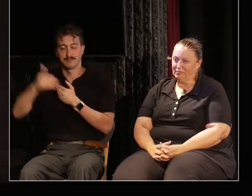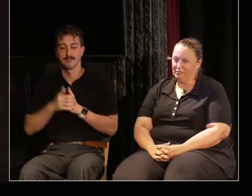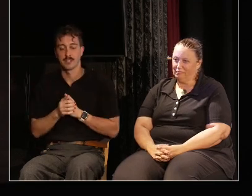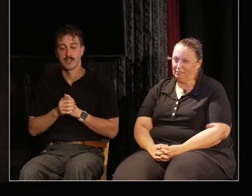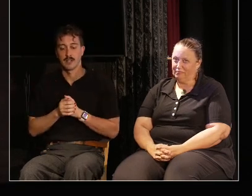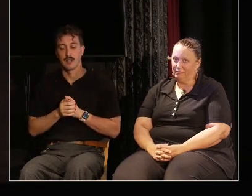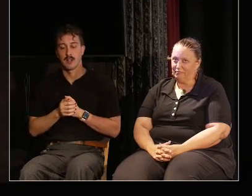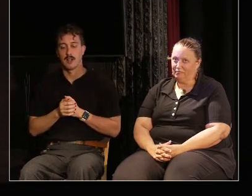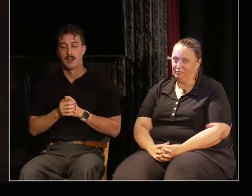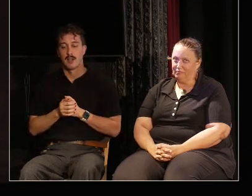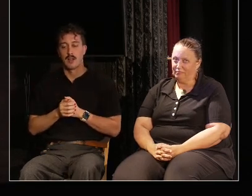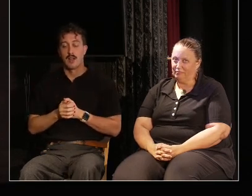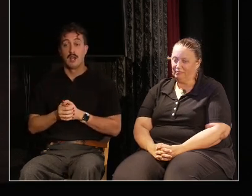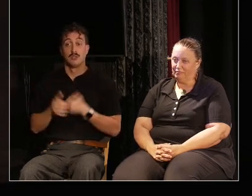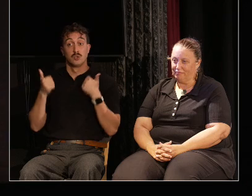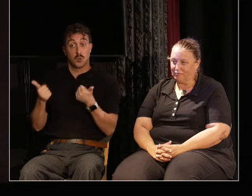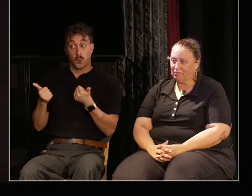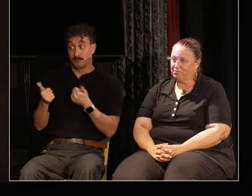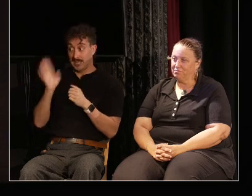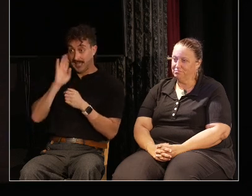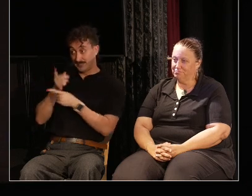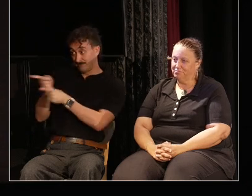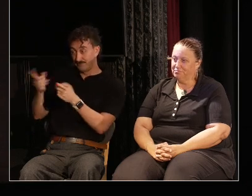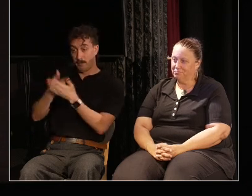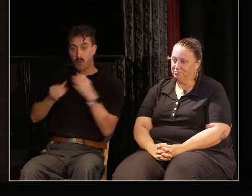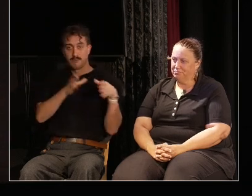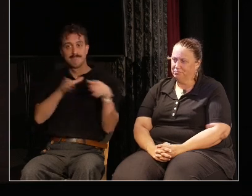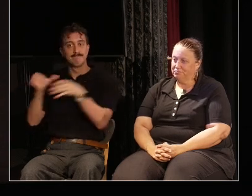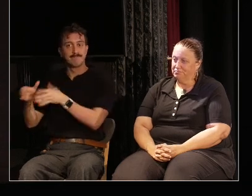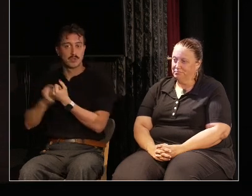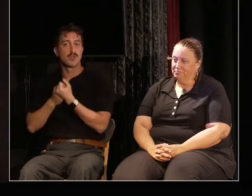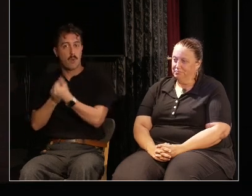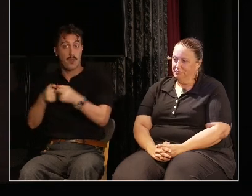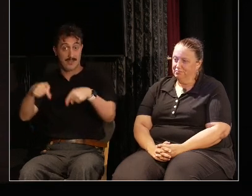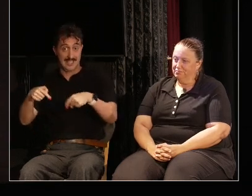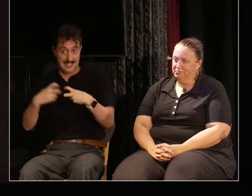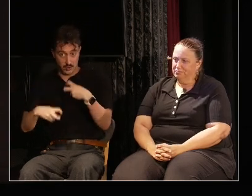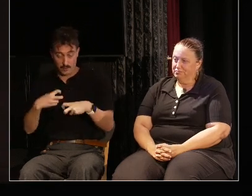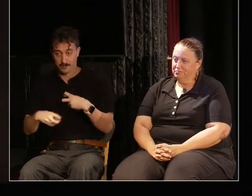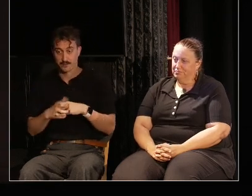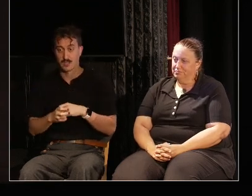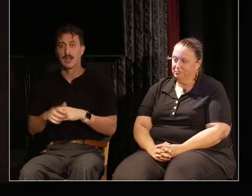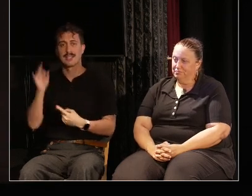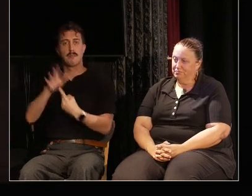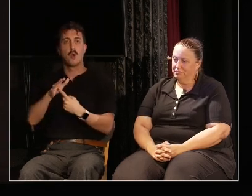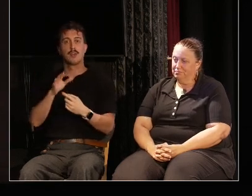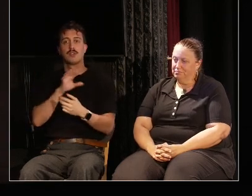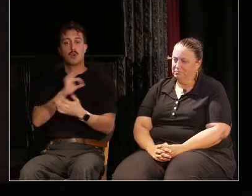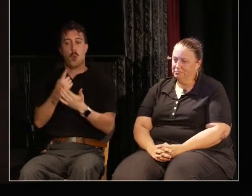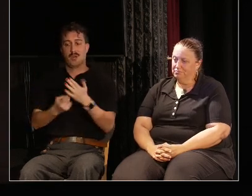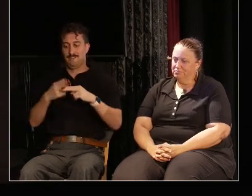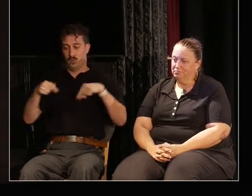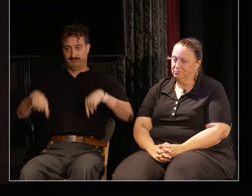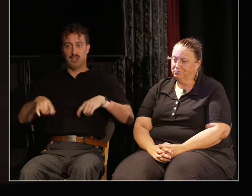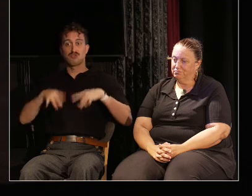commitments, it's great to hear there is bipartisanship commitments on this. And I think, this is important not just for Australia, but I actually think,